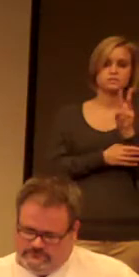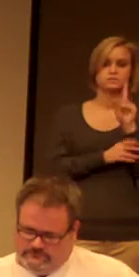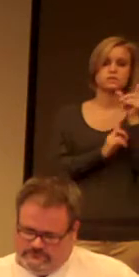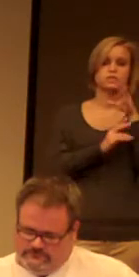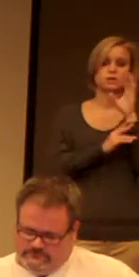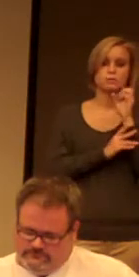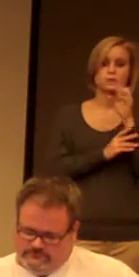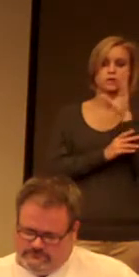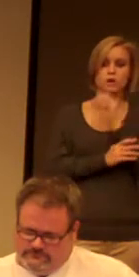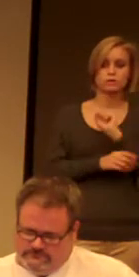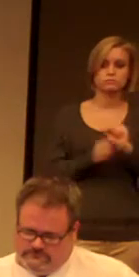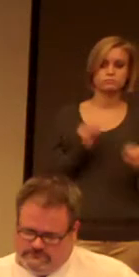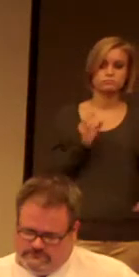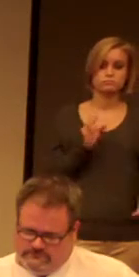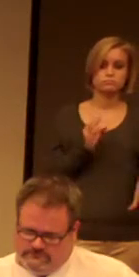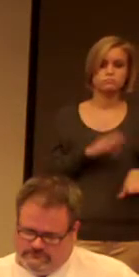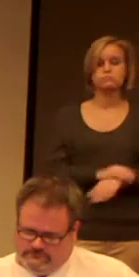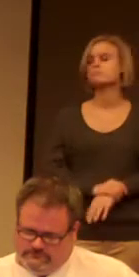think.